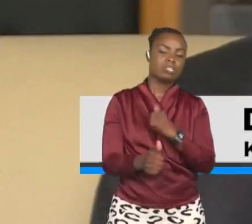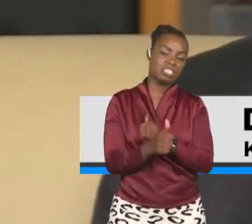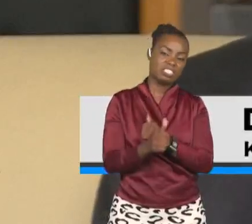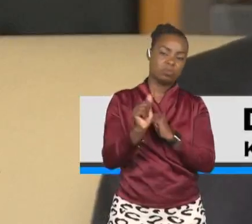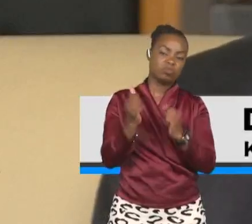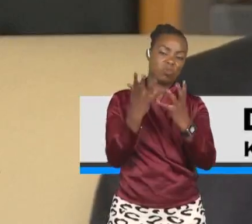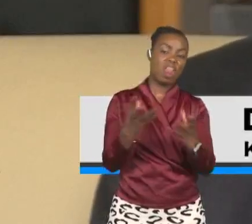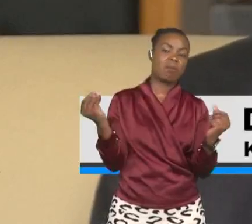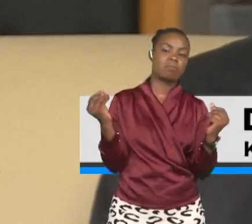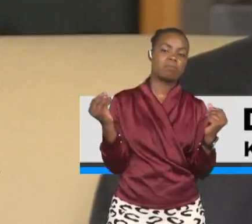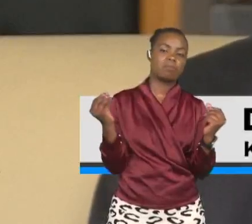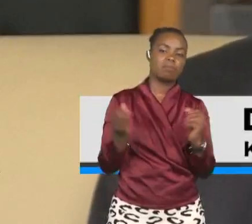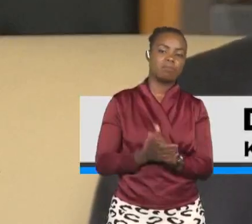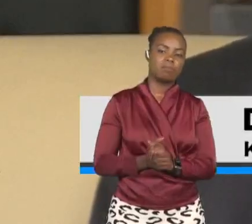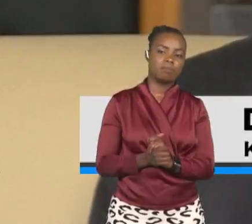disappearing.